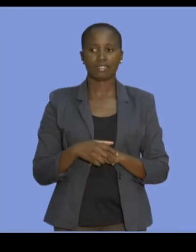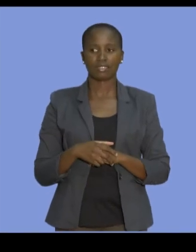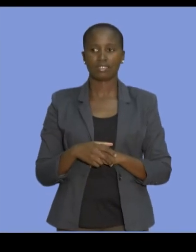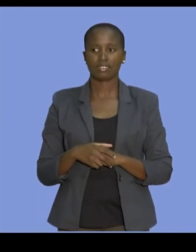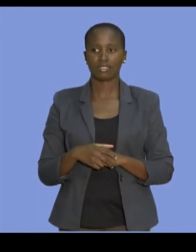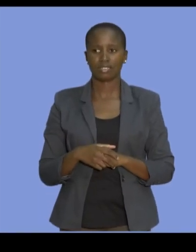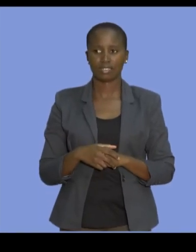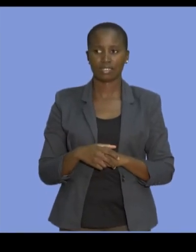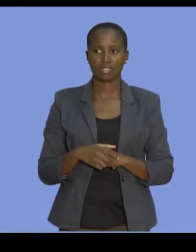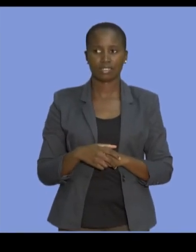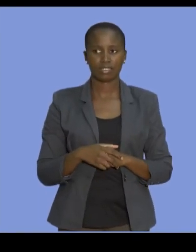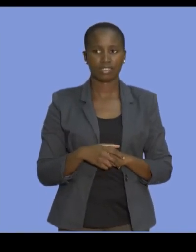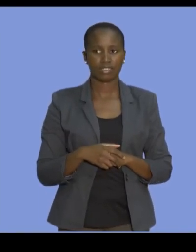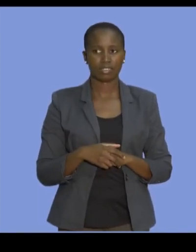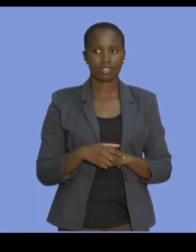our